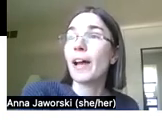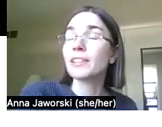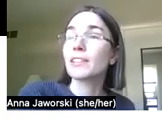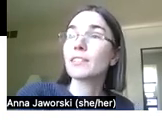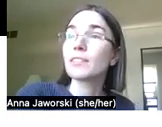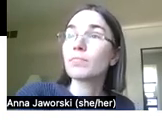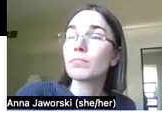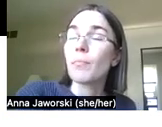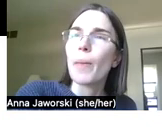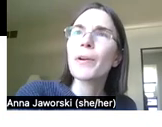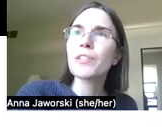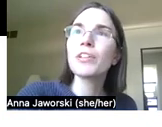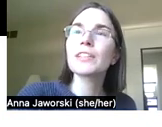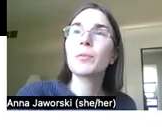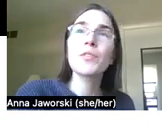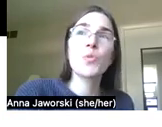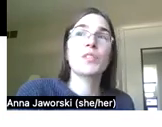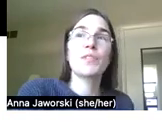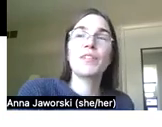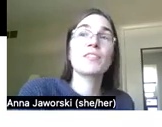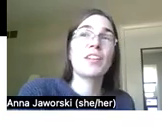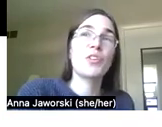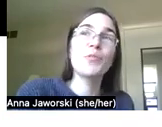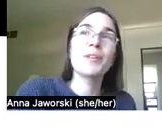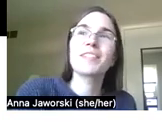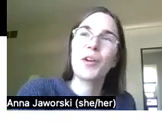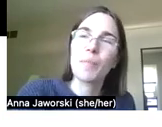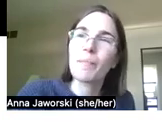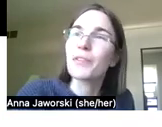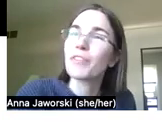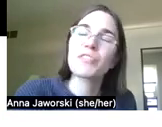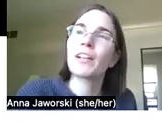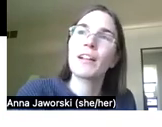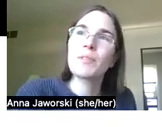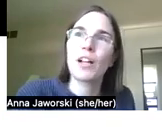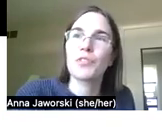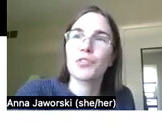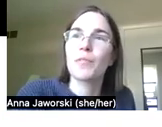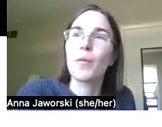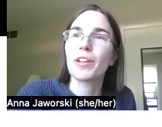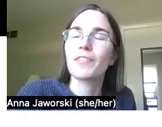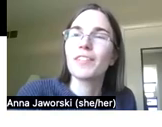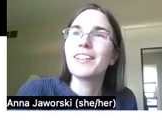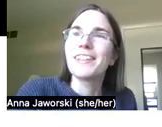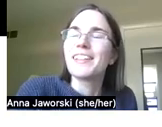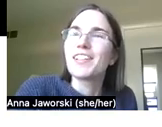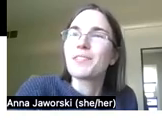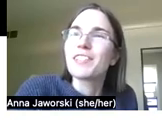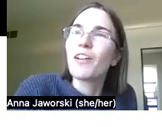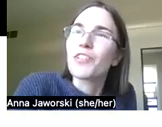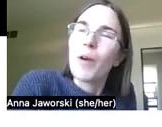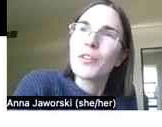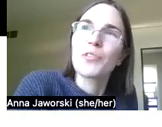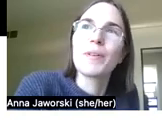ecosystem. Excellent. What are some reasons? What are some specific reasons that humans care about biodiversity? But let's be selfish for a moment here. If